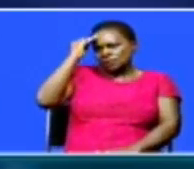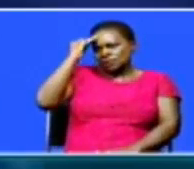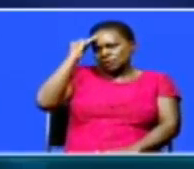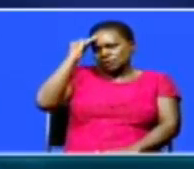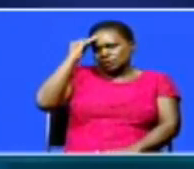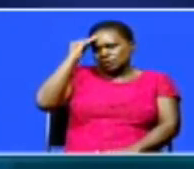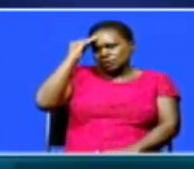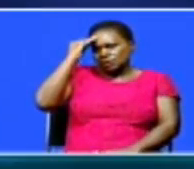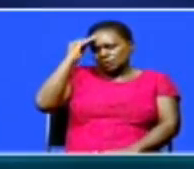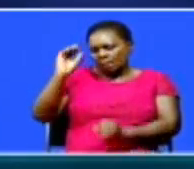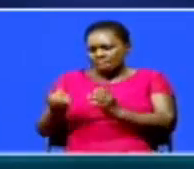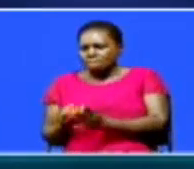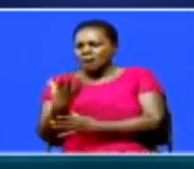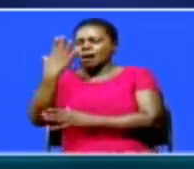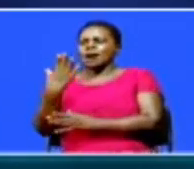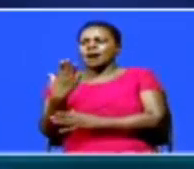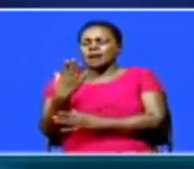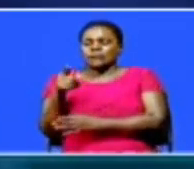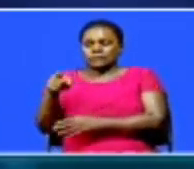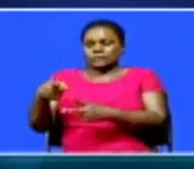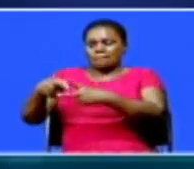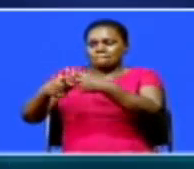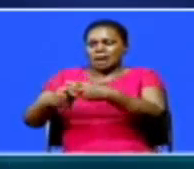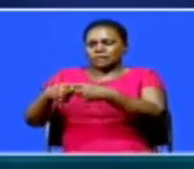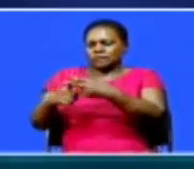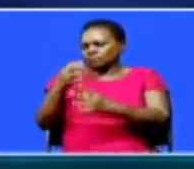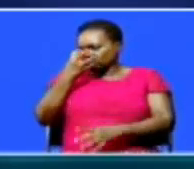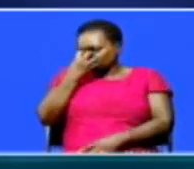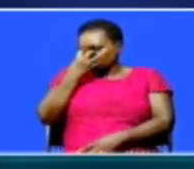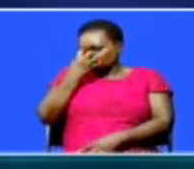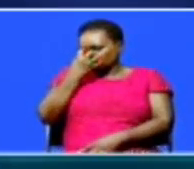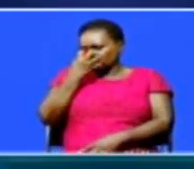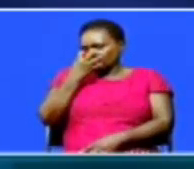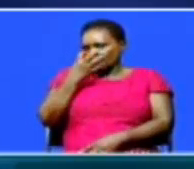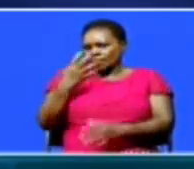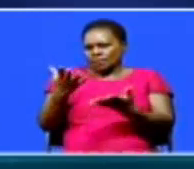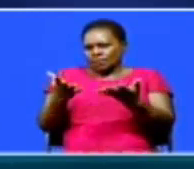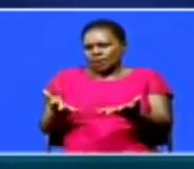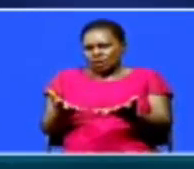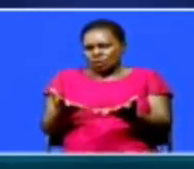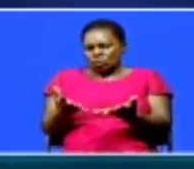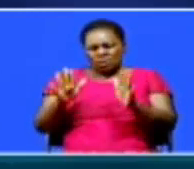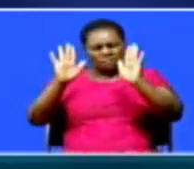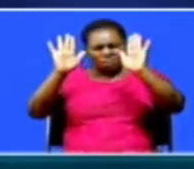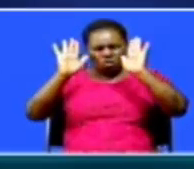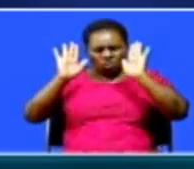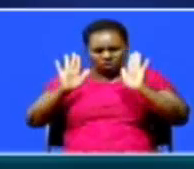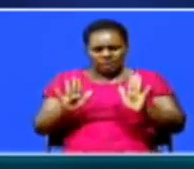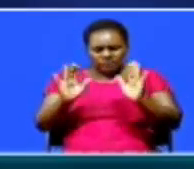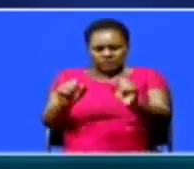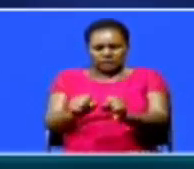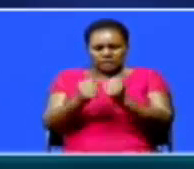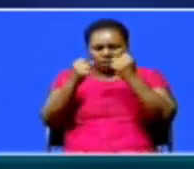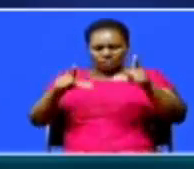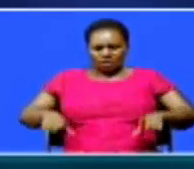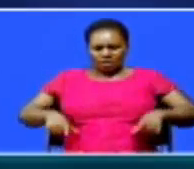to invent this prototype ventilator, which is very necessary for saving